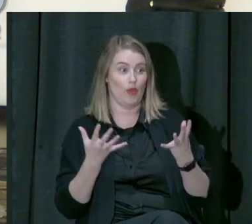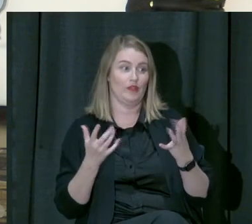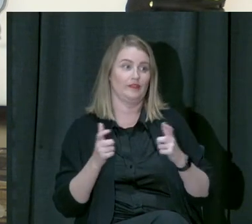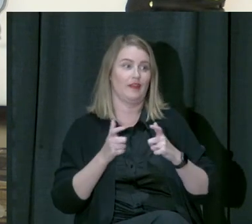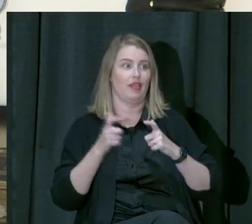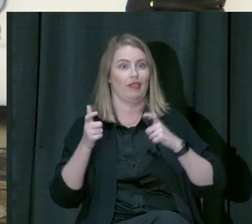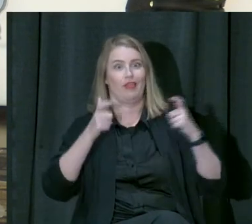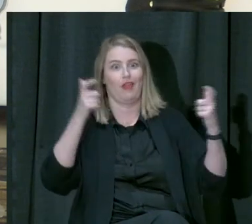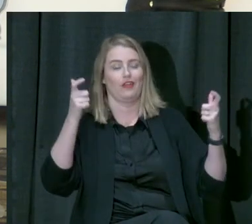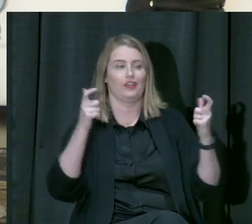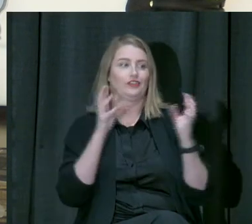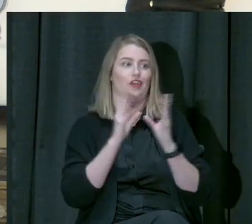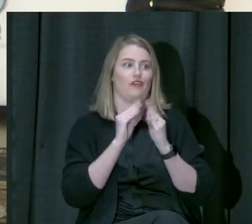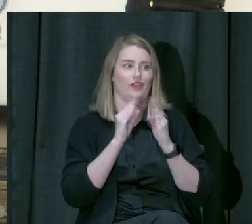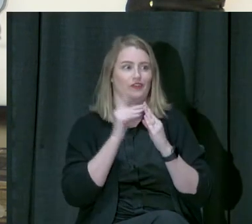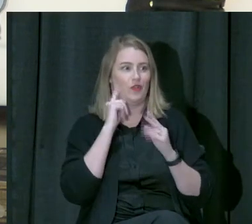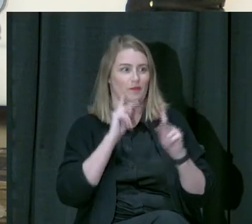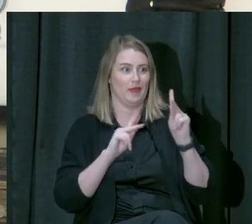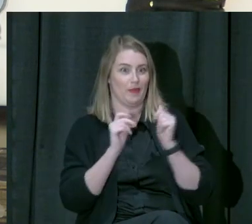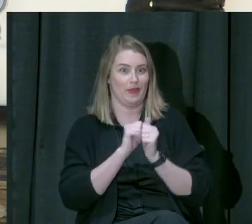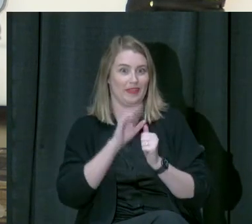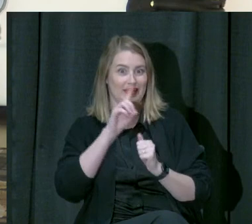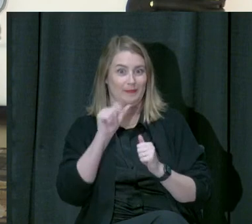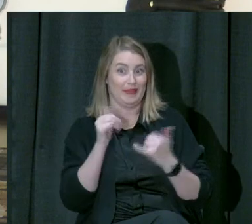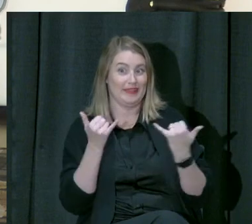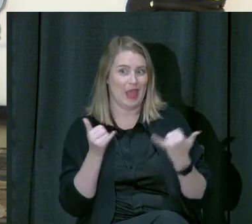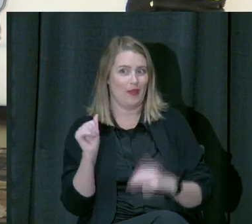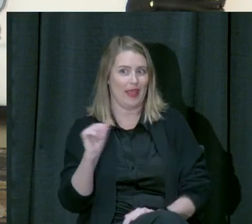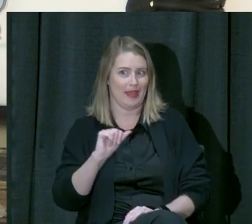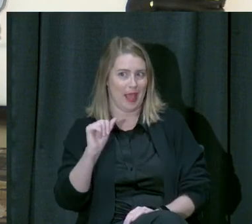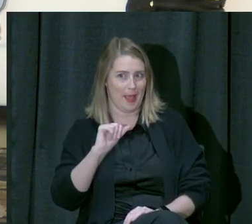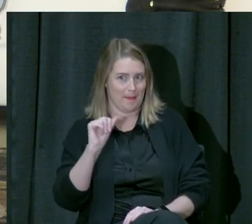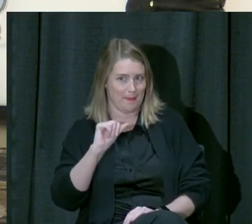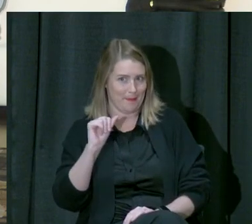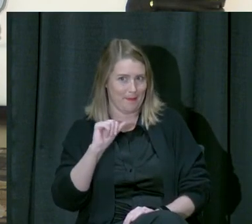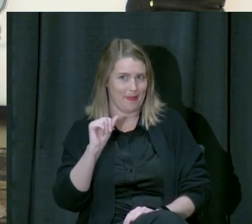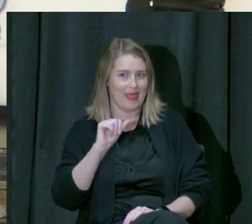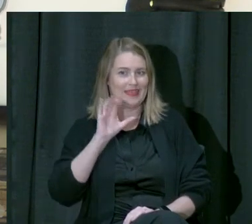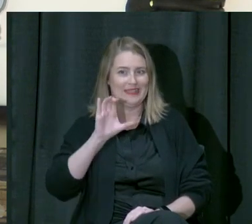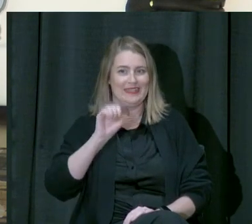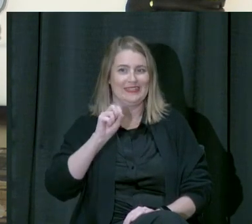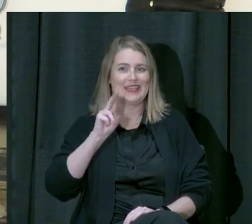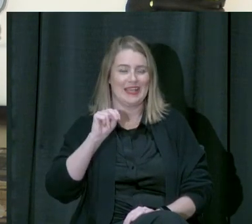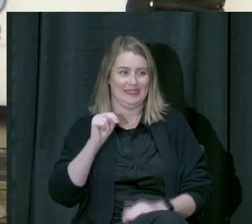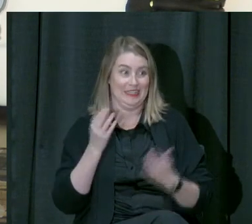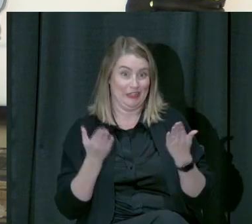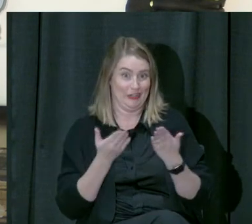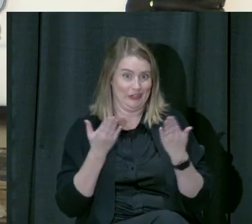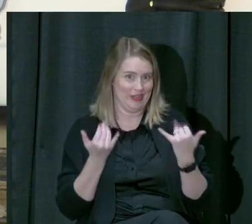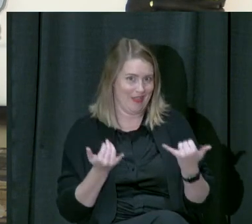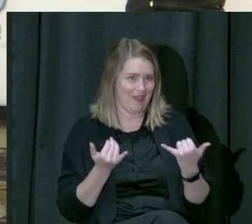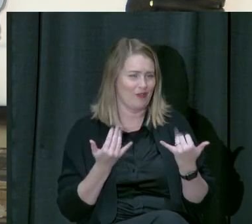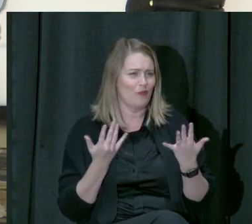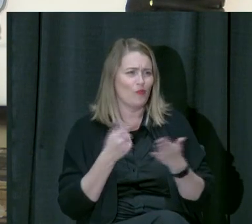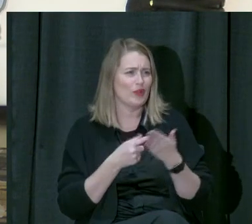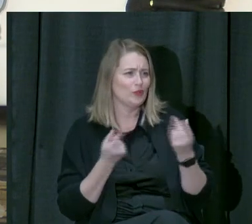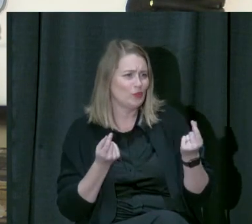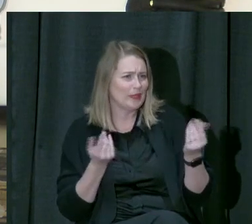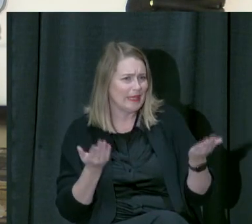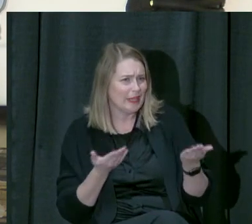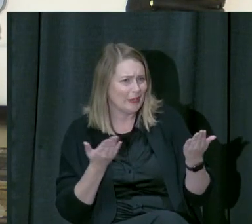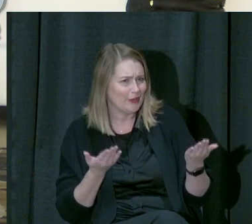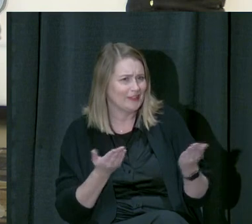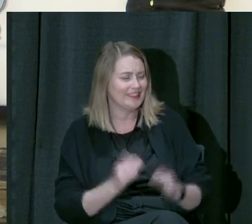conference for people with disabilities, now in Anaheim, at CSUN. What are you guys doing here?